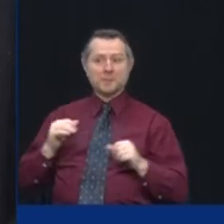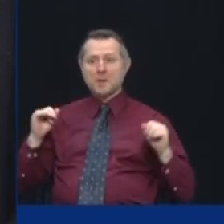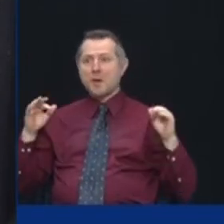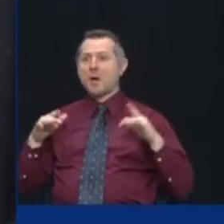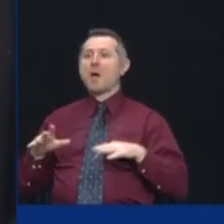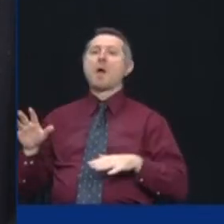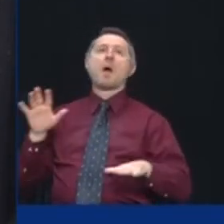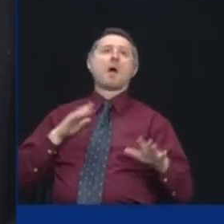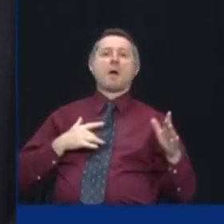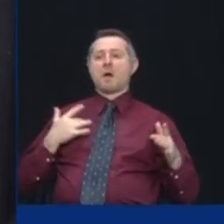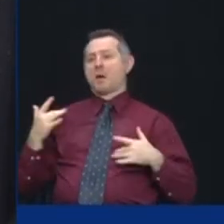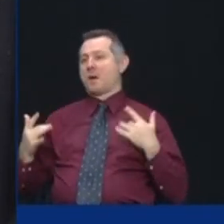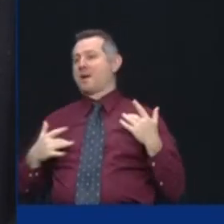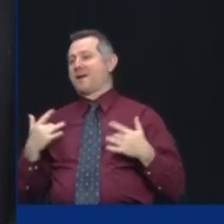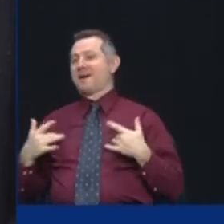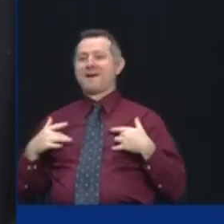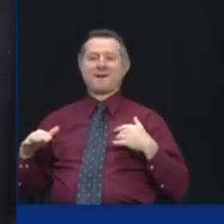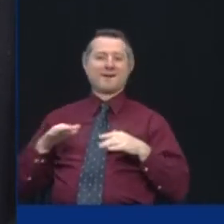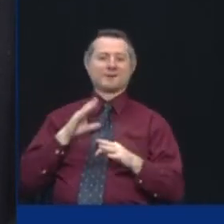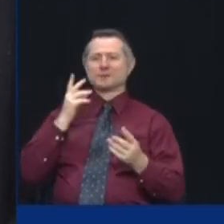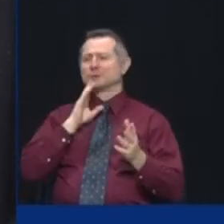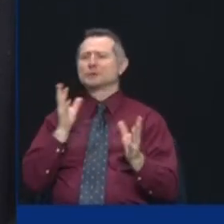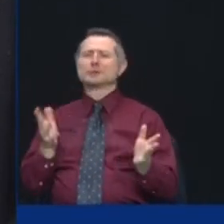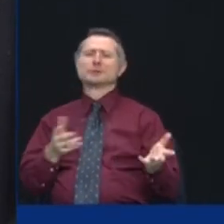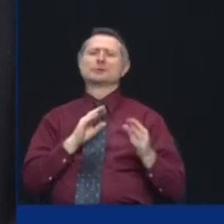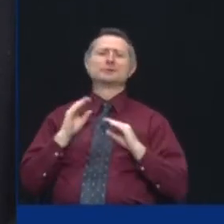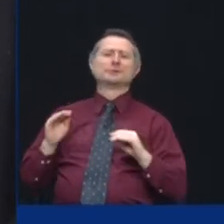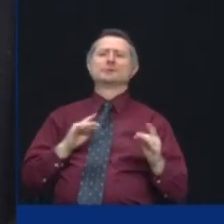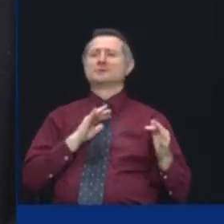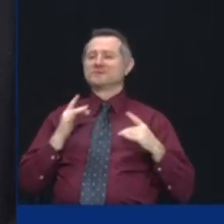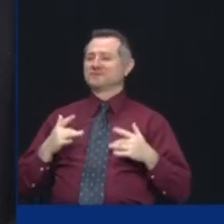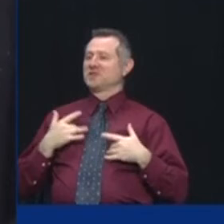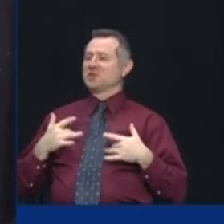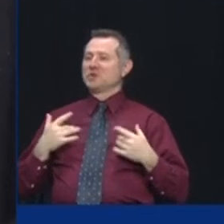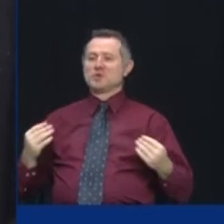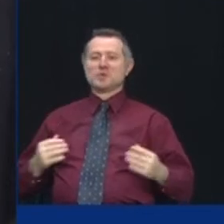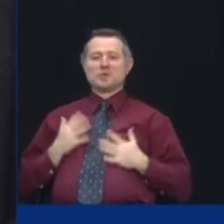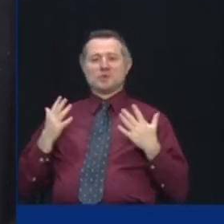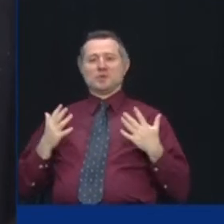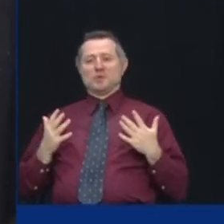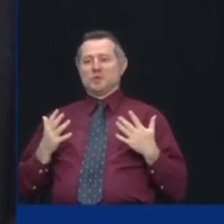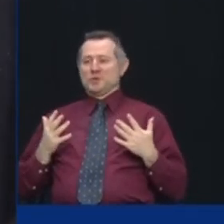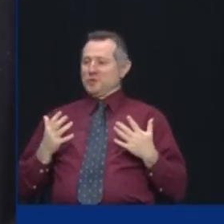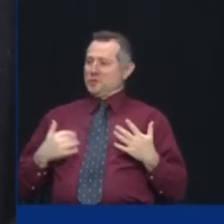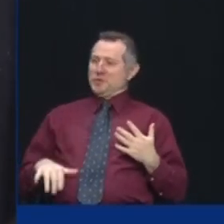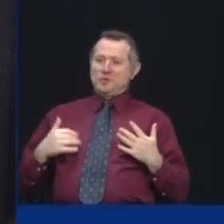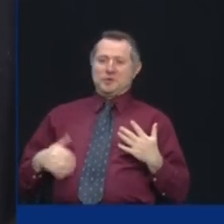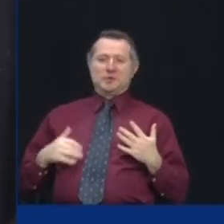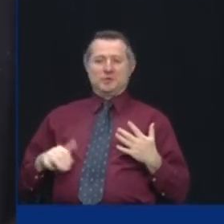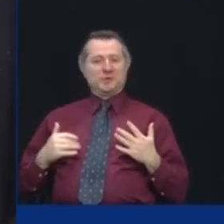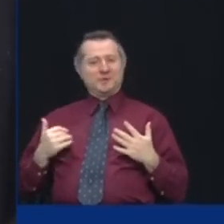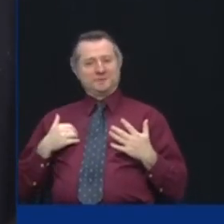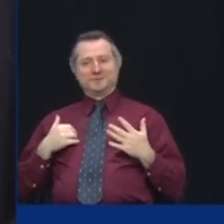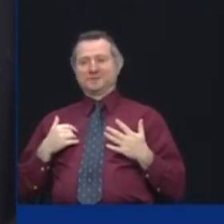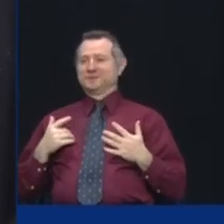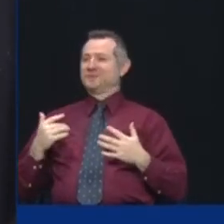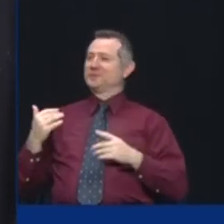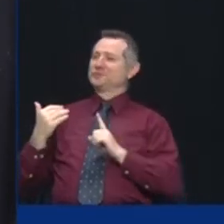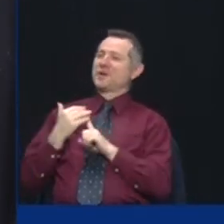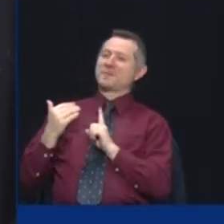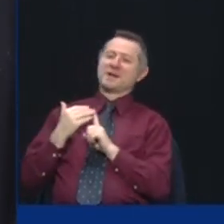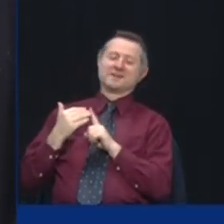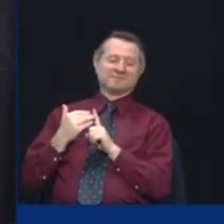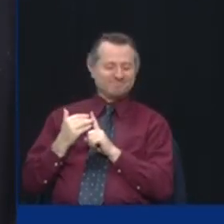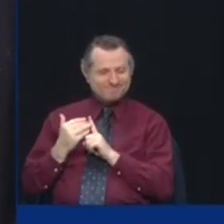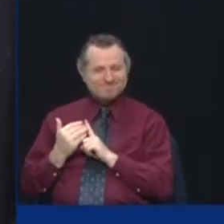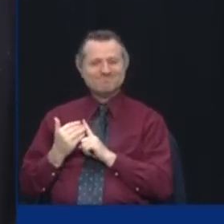ballpark was really electric, and it reminds one that, and